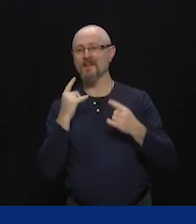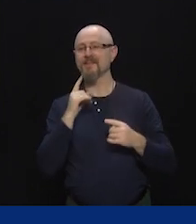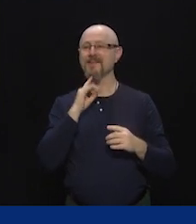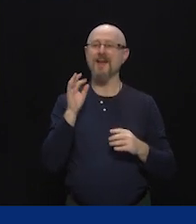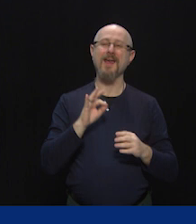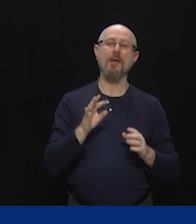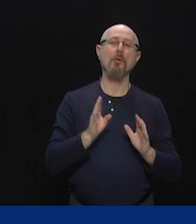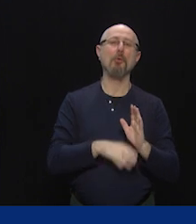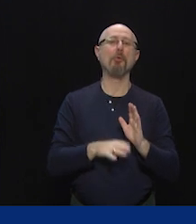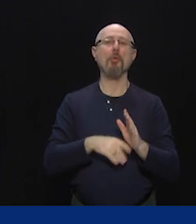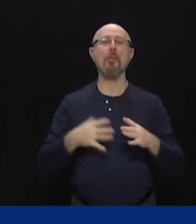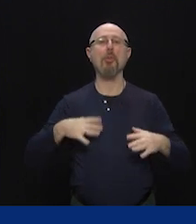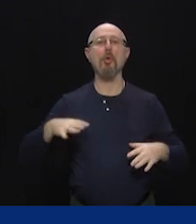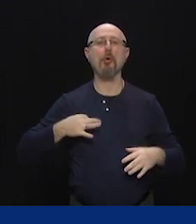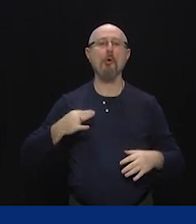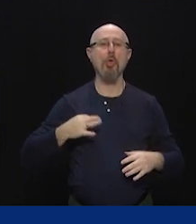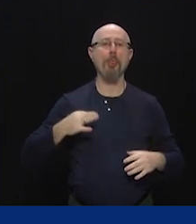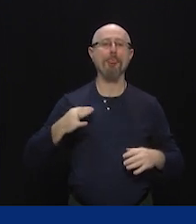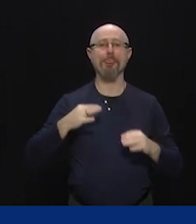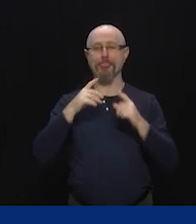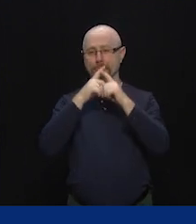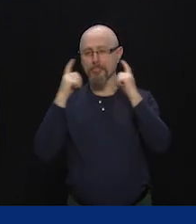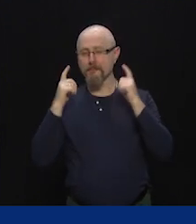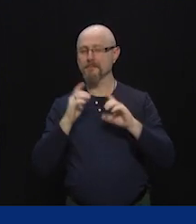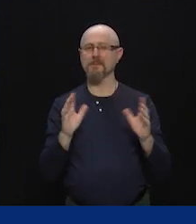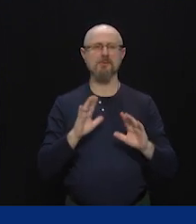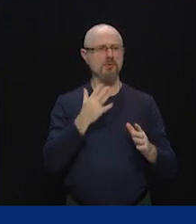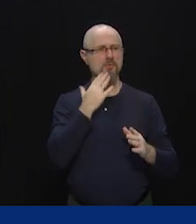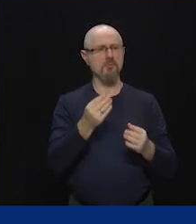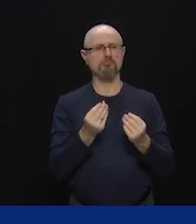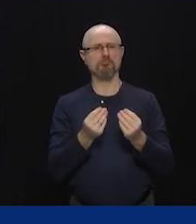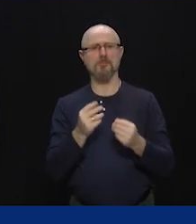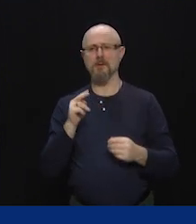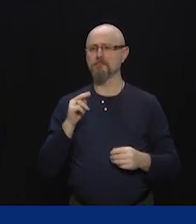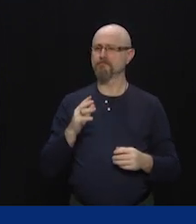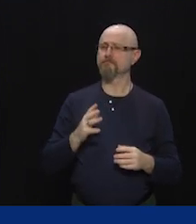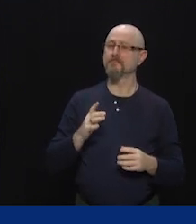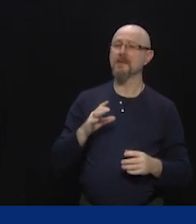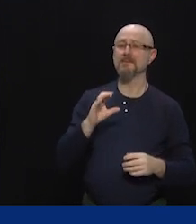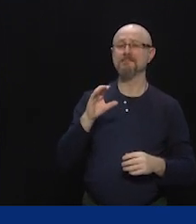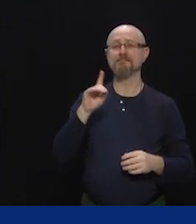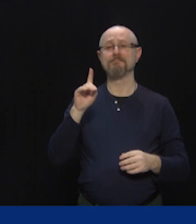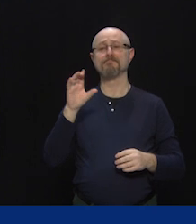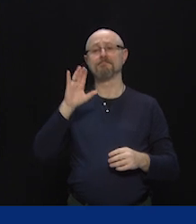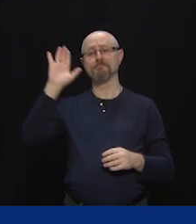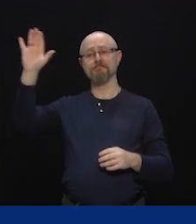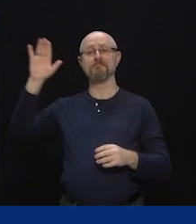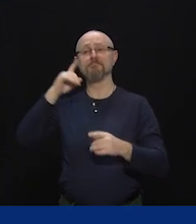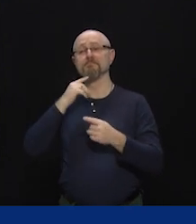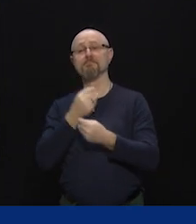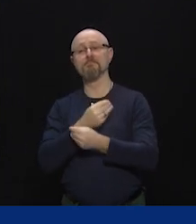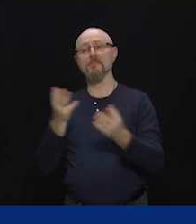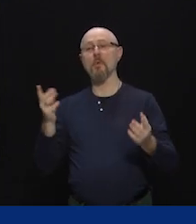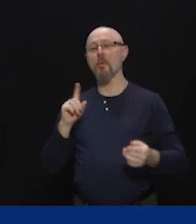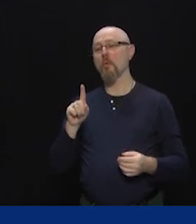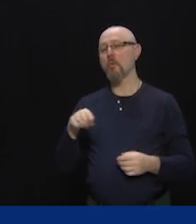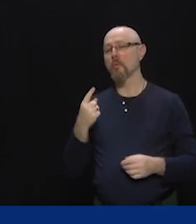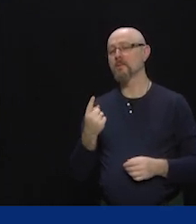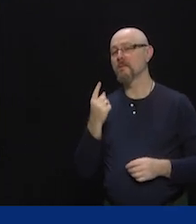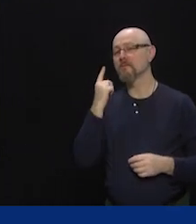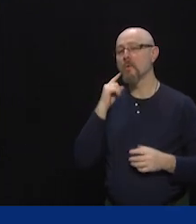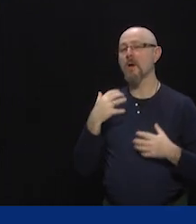mask. The Centers for Disease Control has guidance that applies only to health